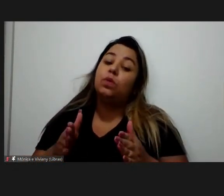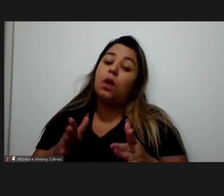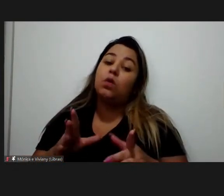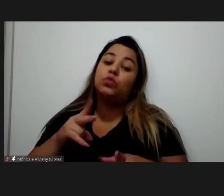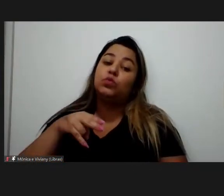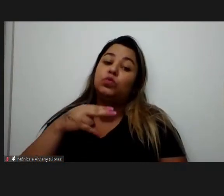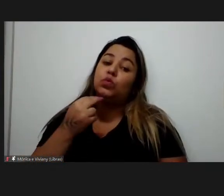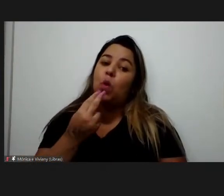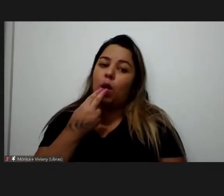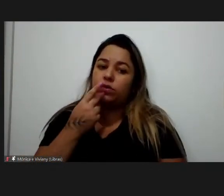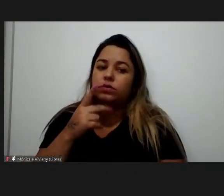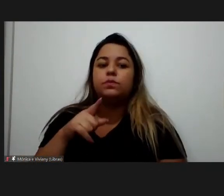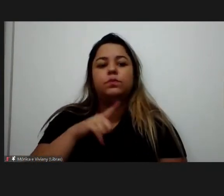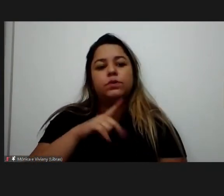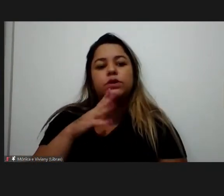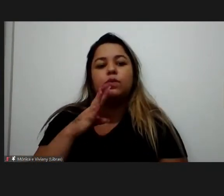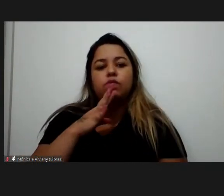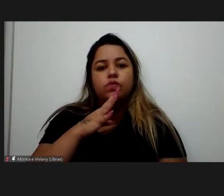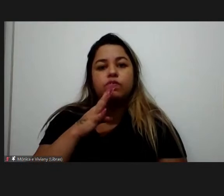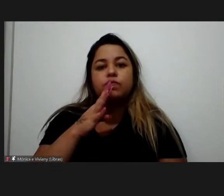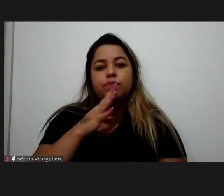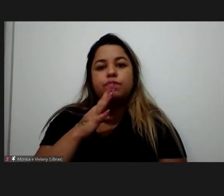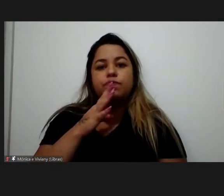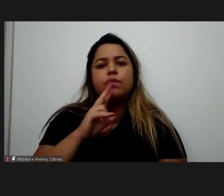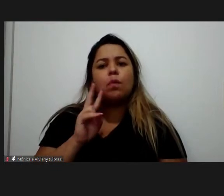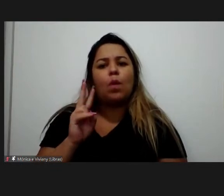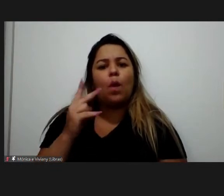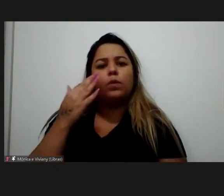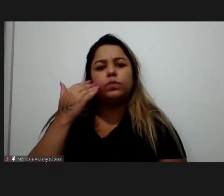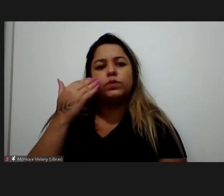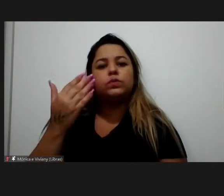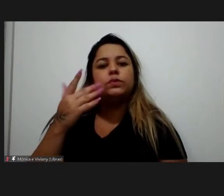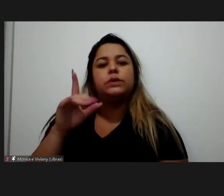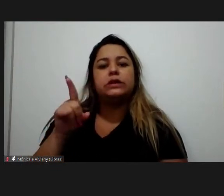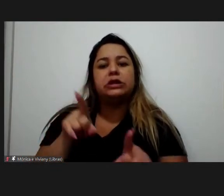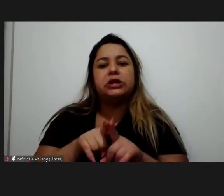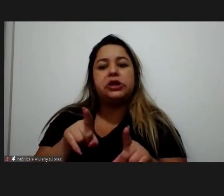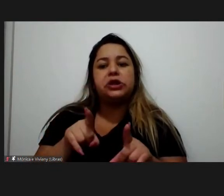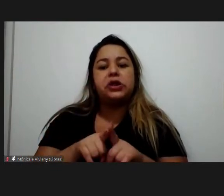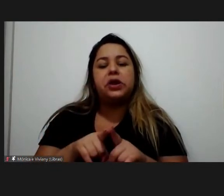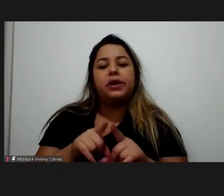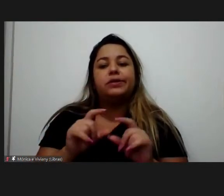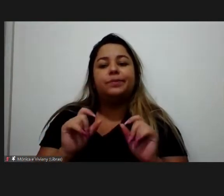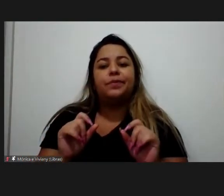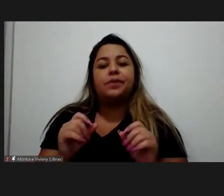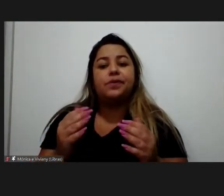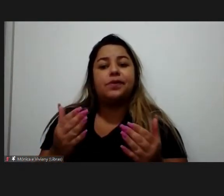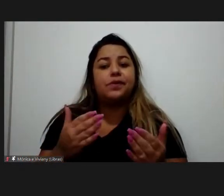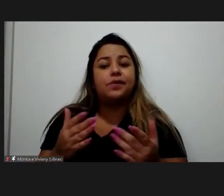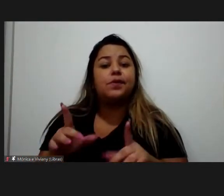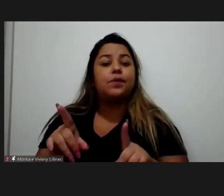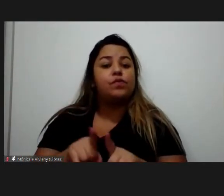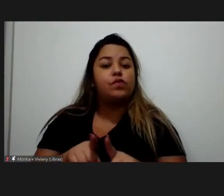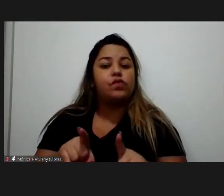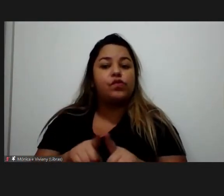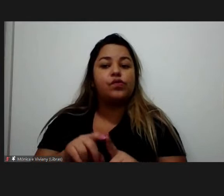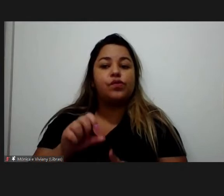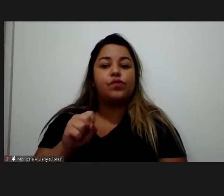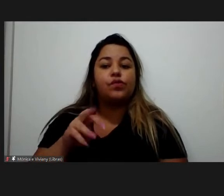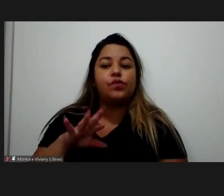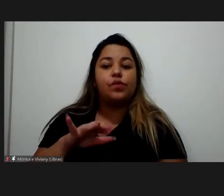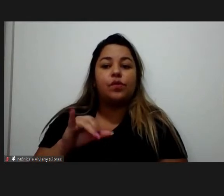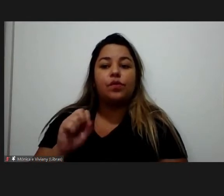have to see how the nutrition is being doing